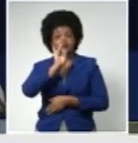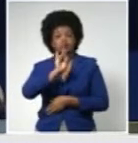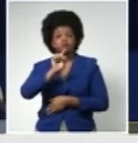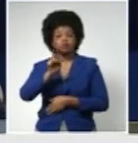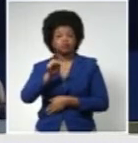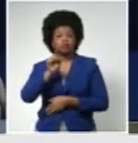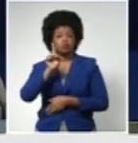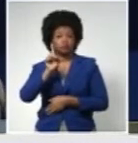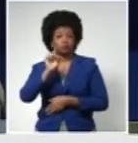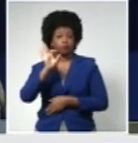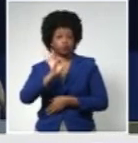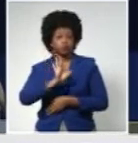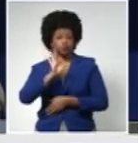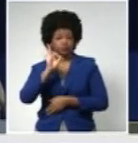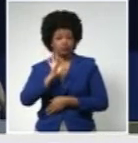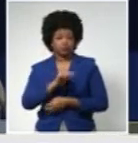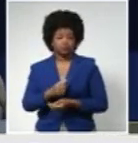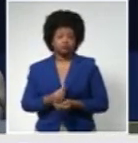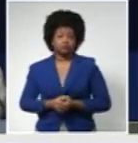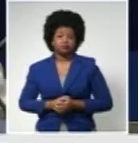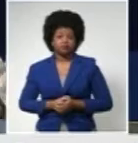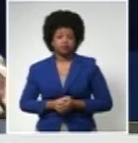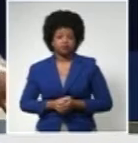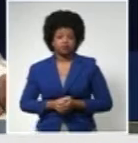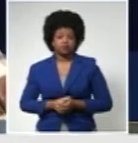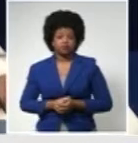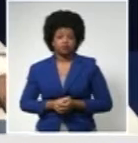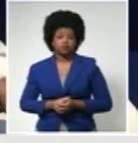female and two males, for a cumulative of